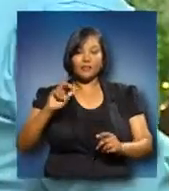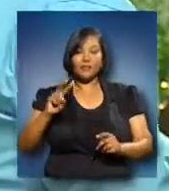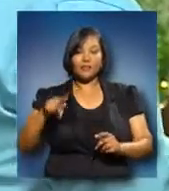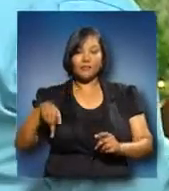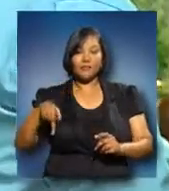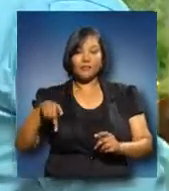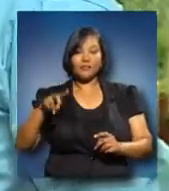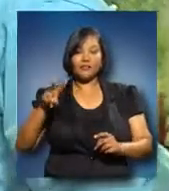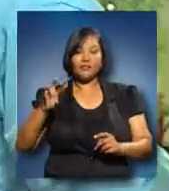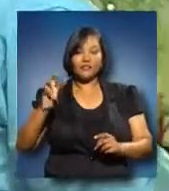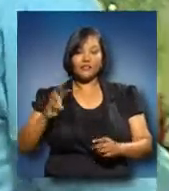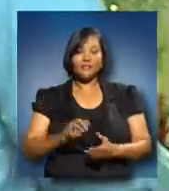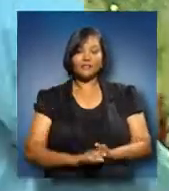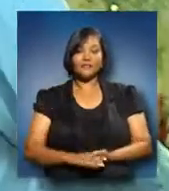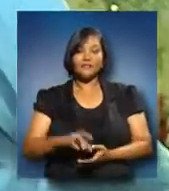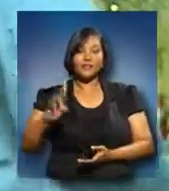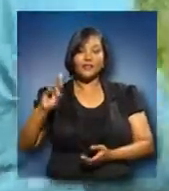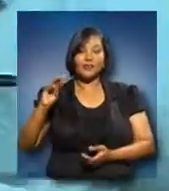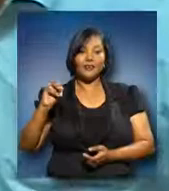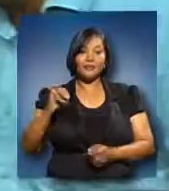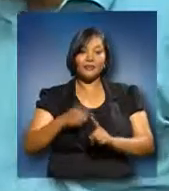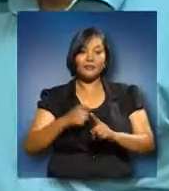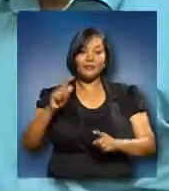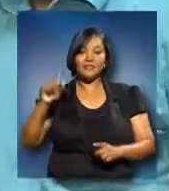from TSTT. Thank you.